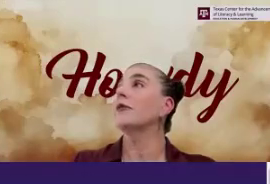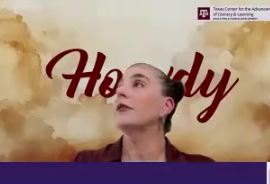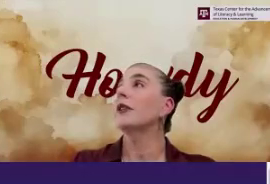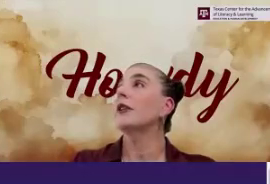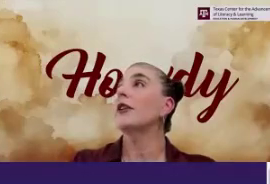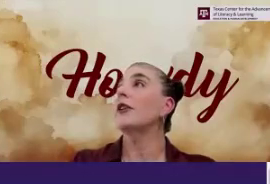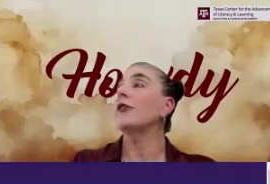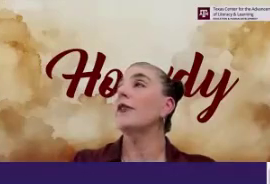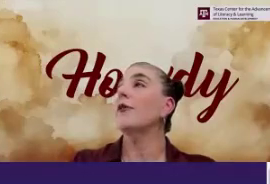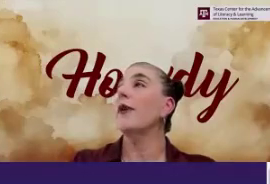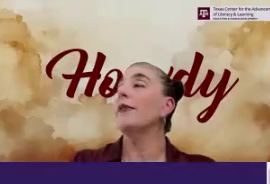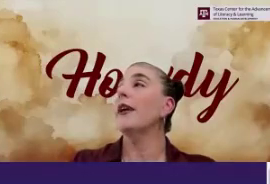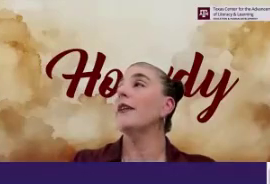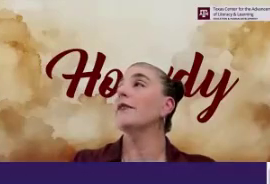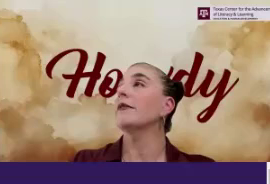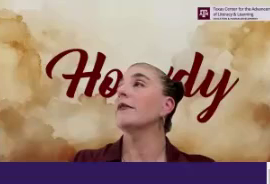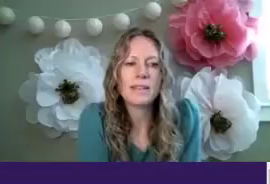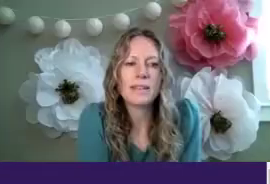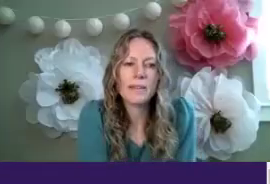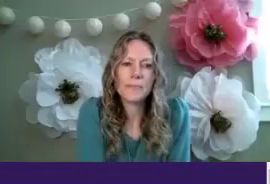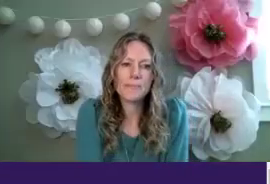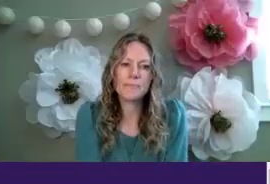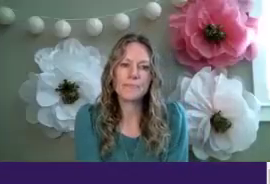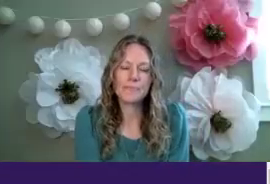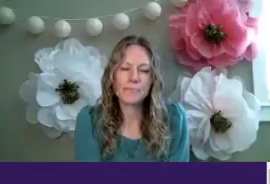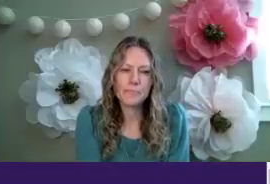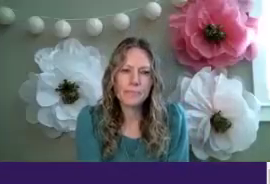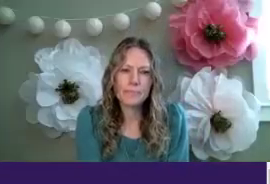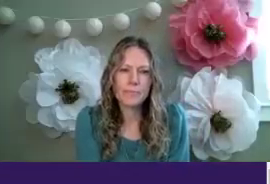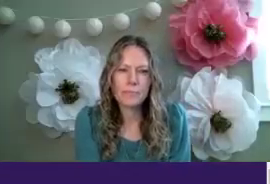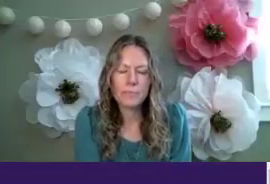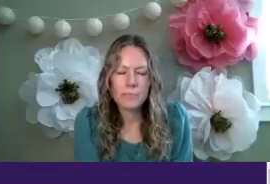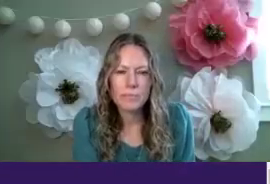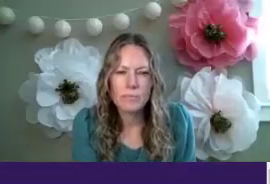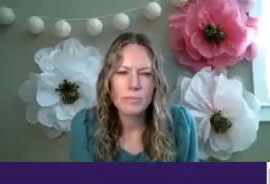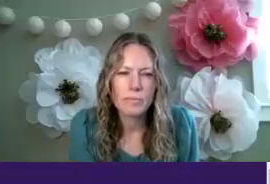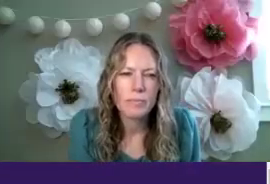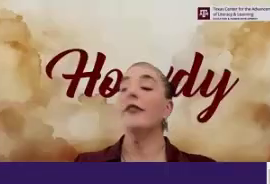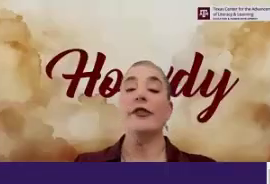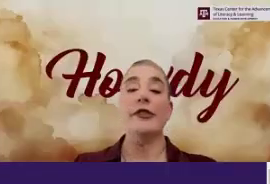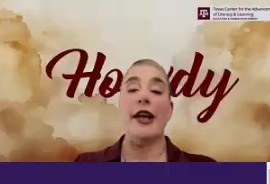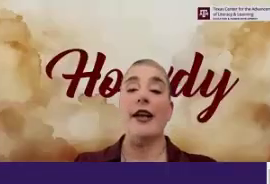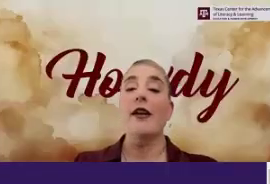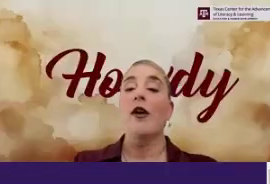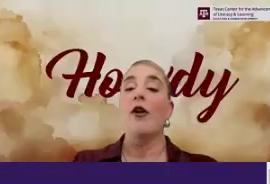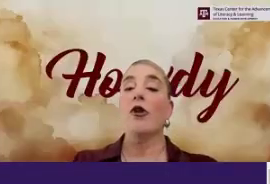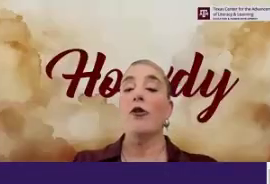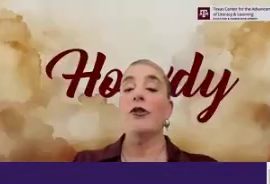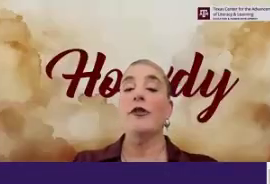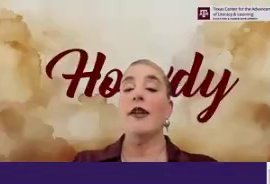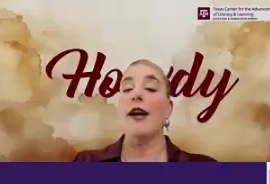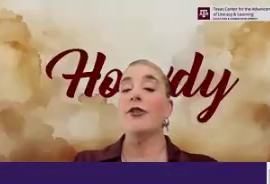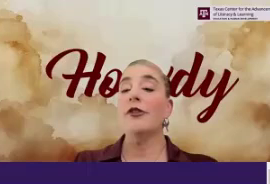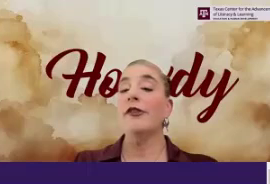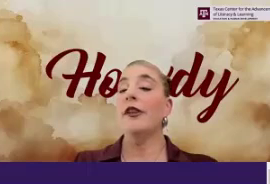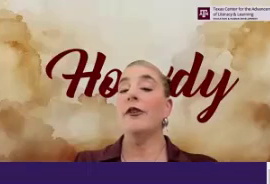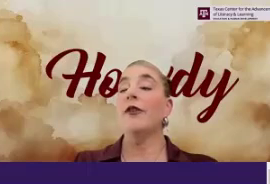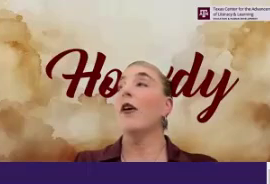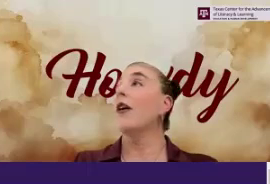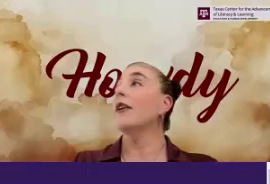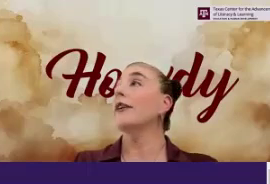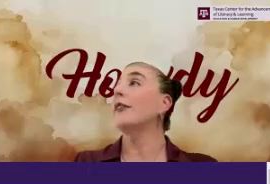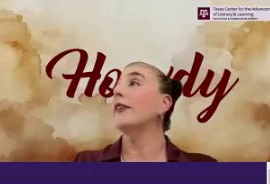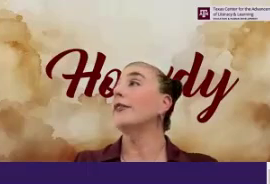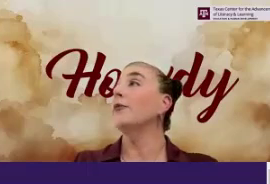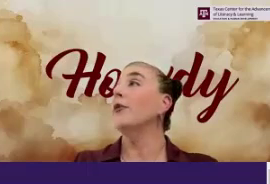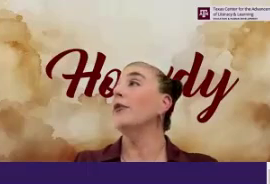no? Can you see the website? Yes. Okay, so that's actually what I was trying to say. Go to the National